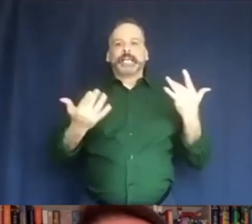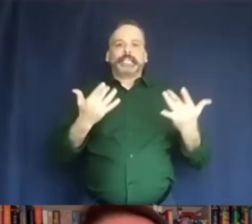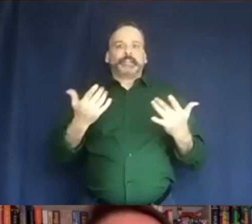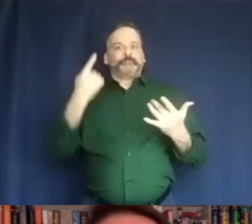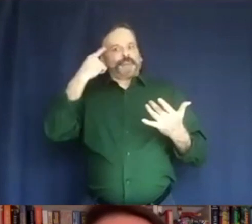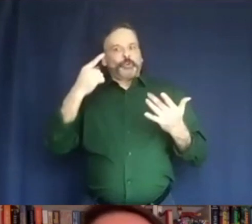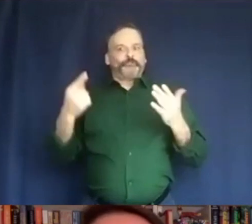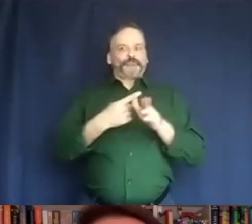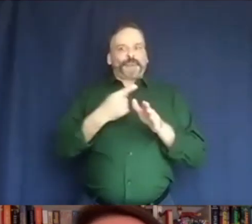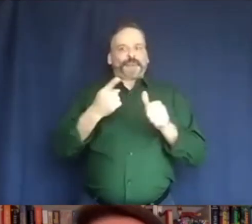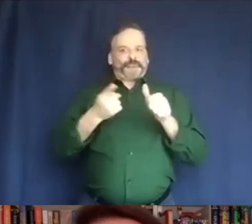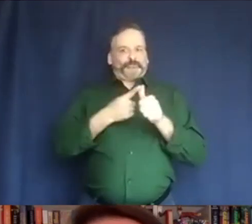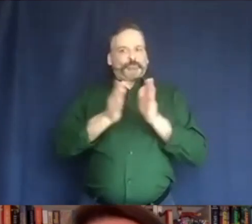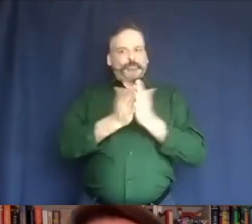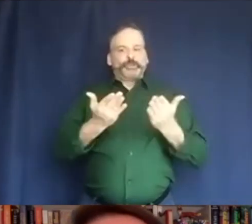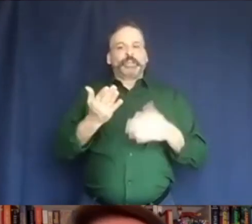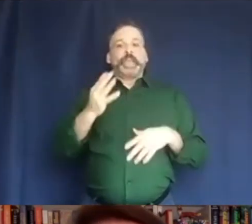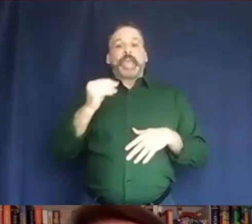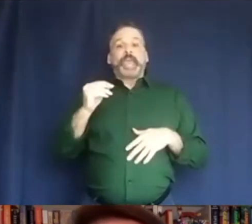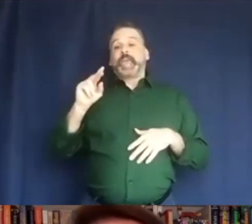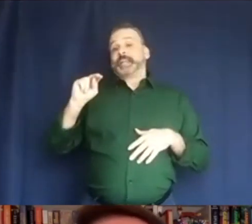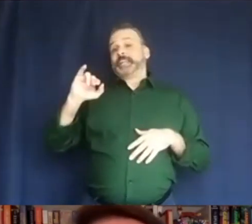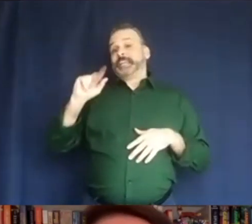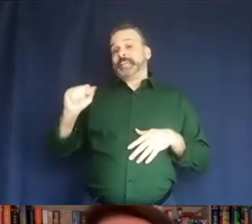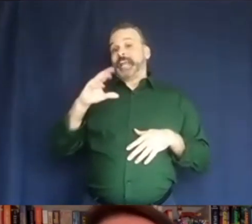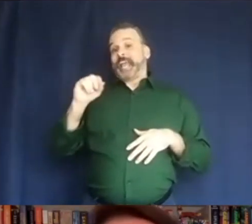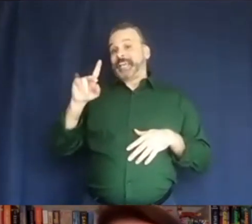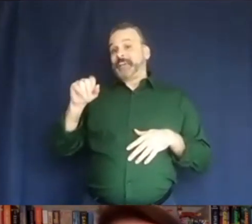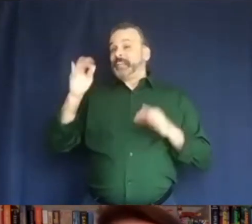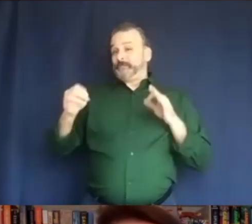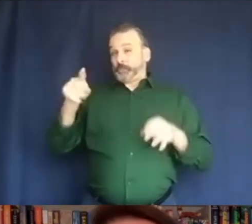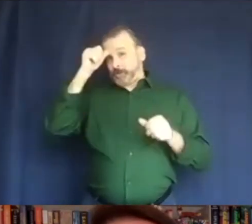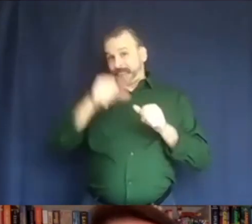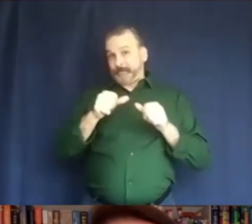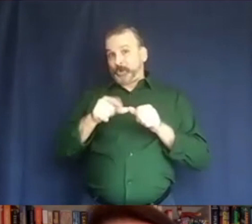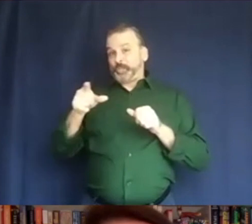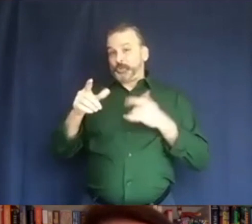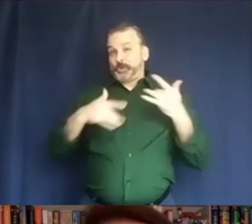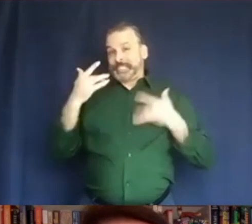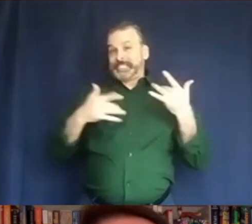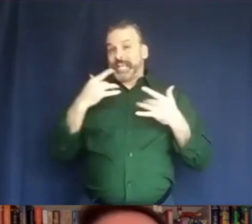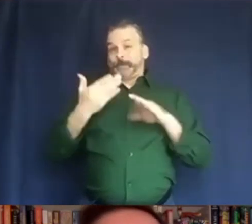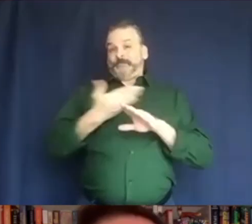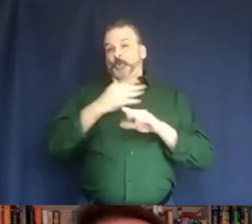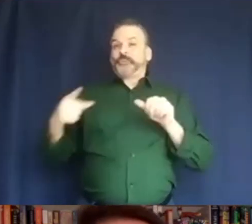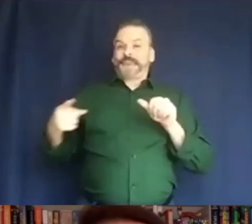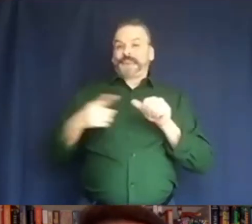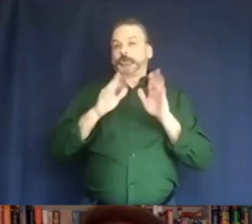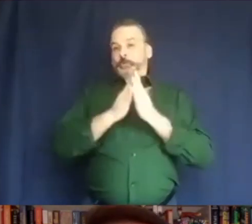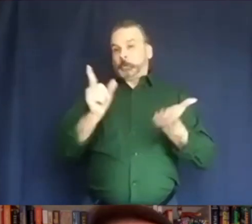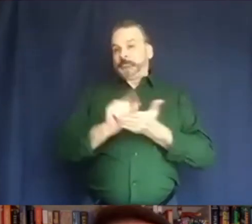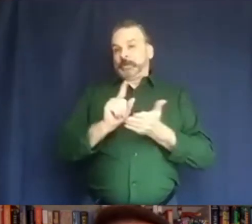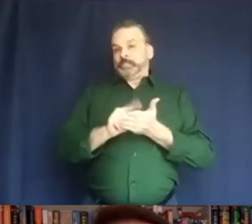comes out, and Nikita and Kevin, if you remember what the thing that you were most excited about before your first book came out, you could share that too.